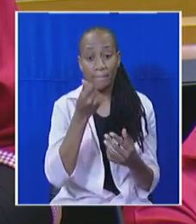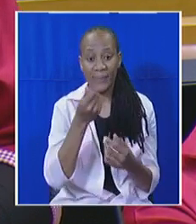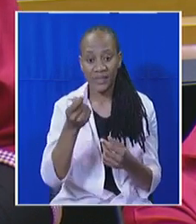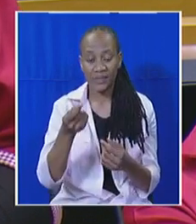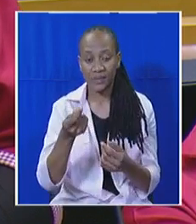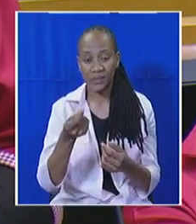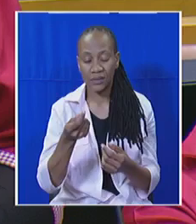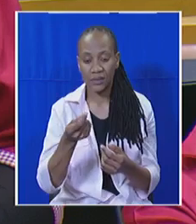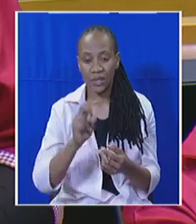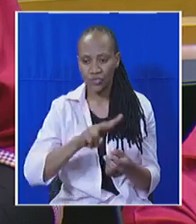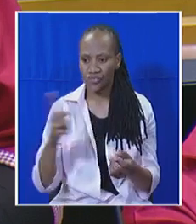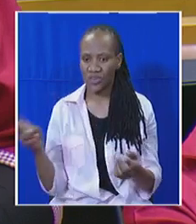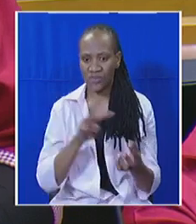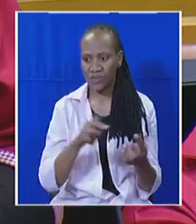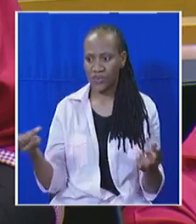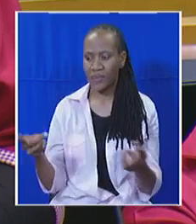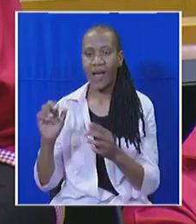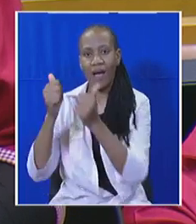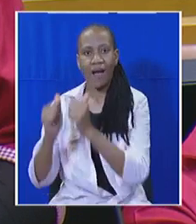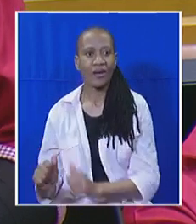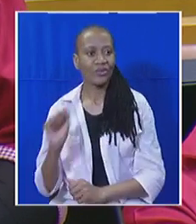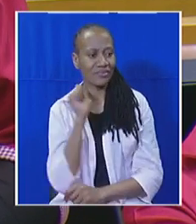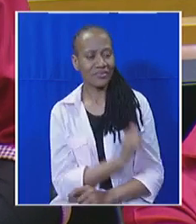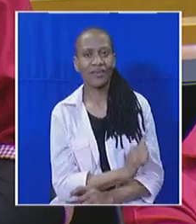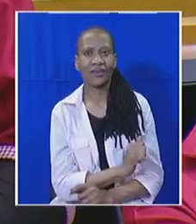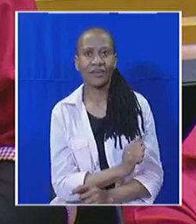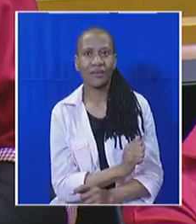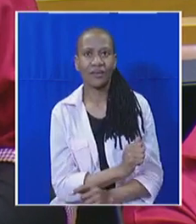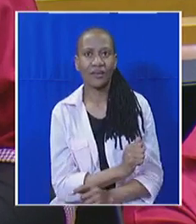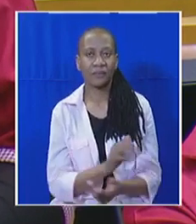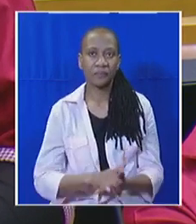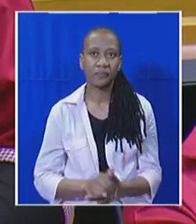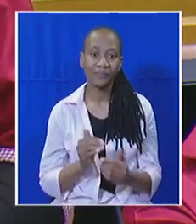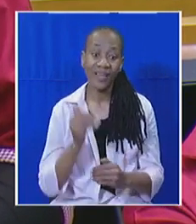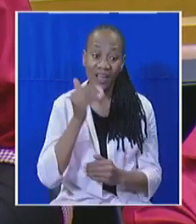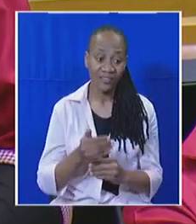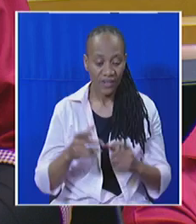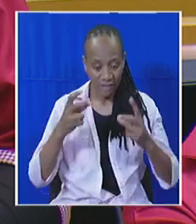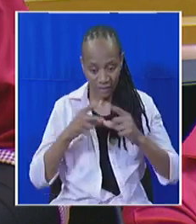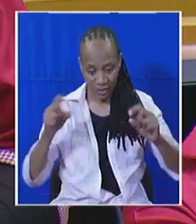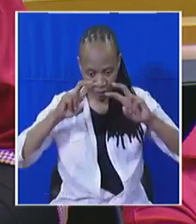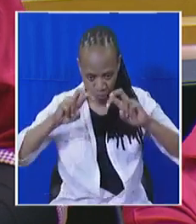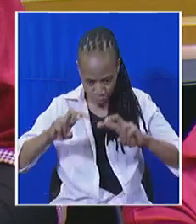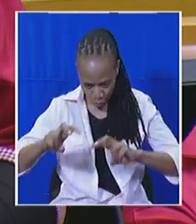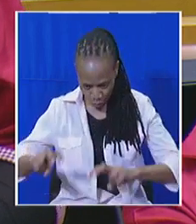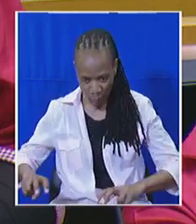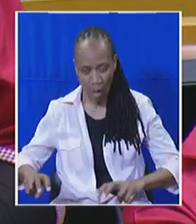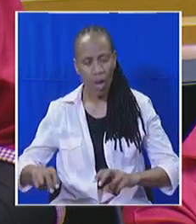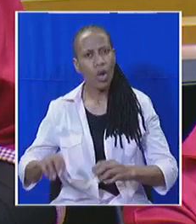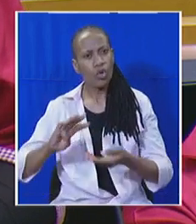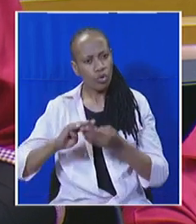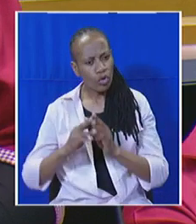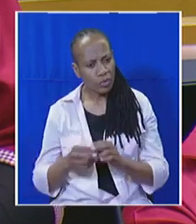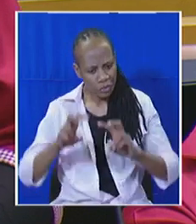bank account without permission from anyone. Understand that after investigation conducted by a